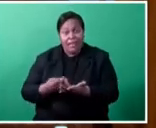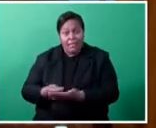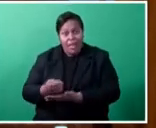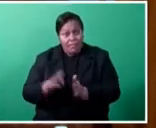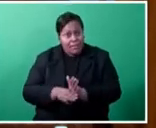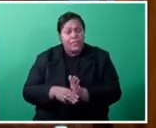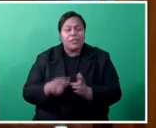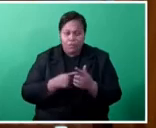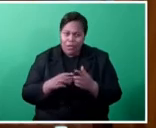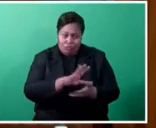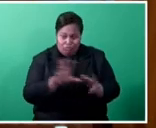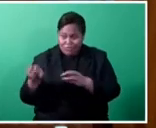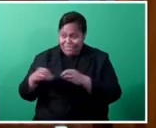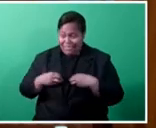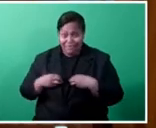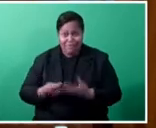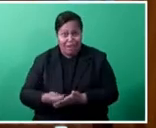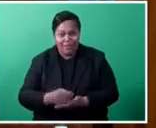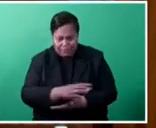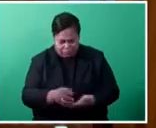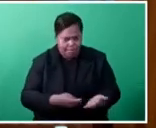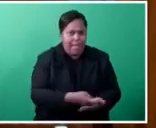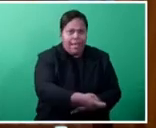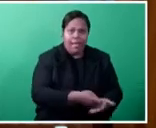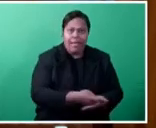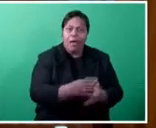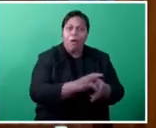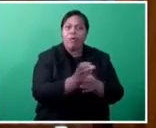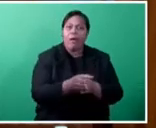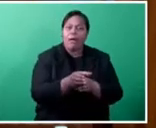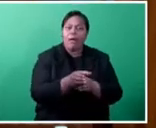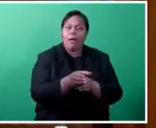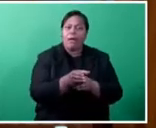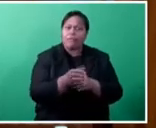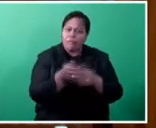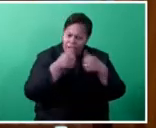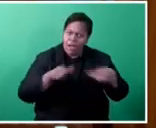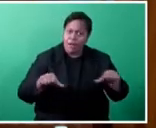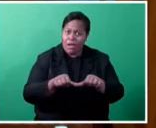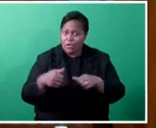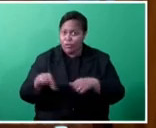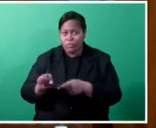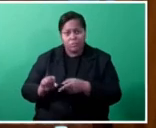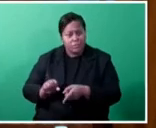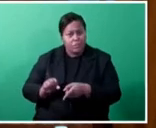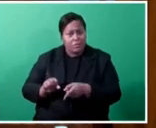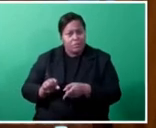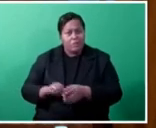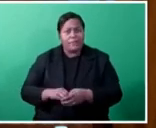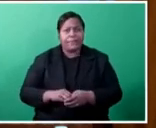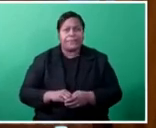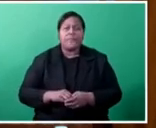out as and when received. Each lot averages an area of 6 to 8 acres for agriculture use, with premium payment ranging